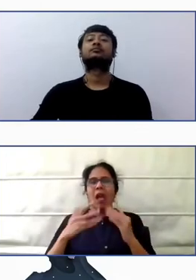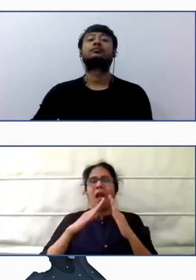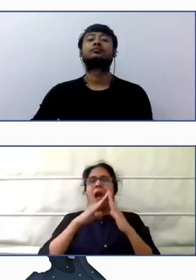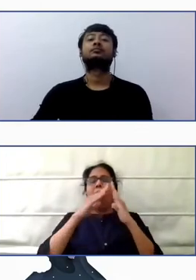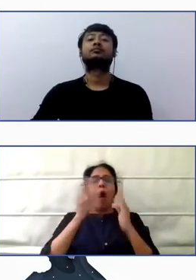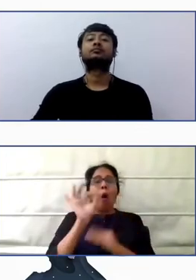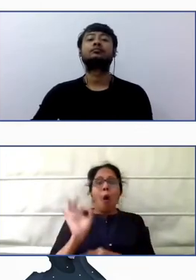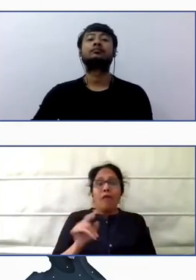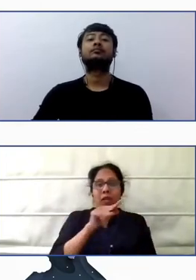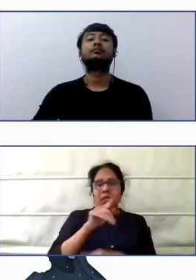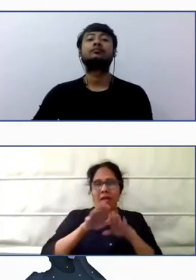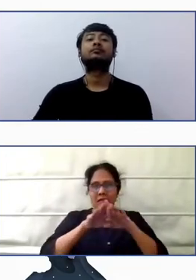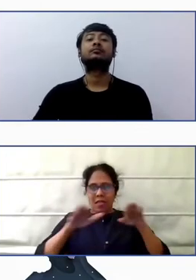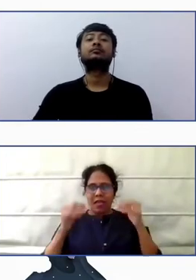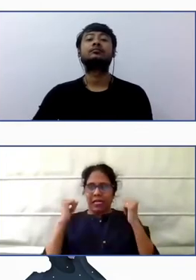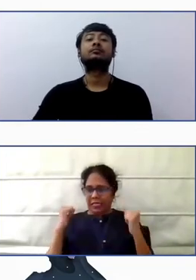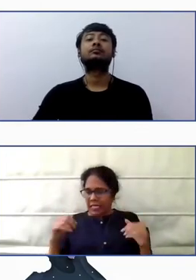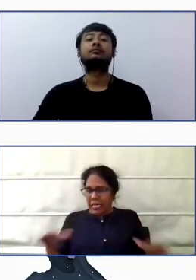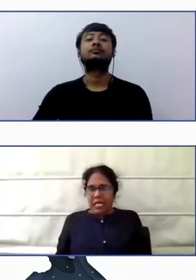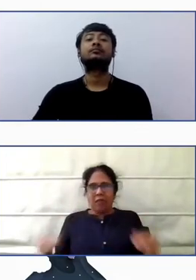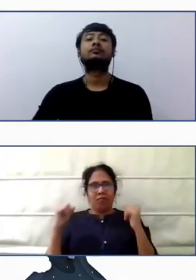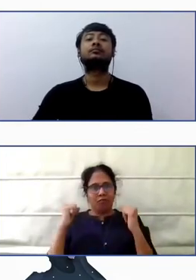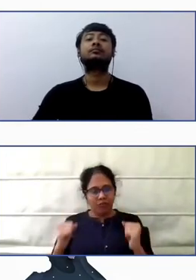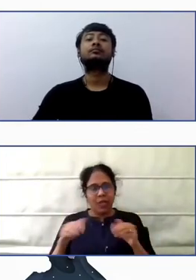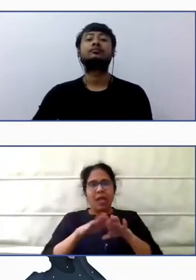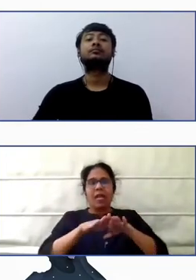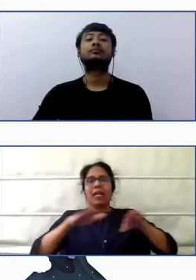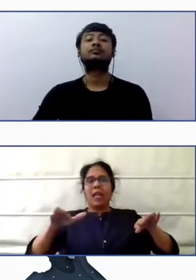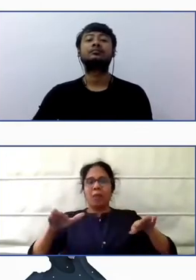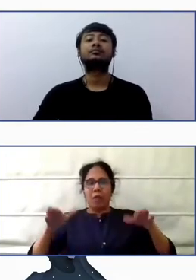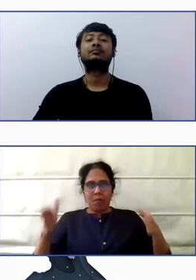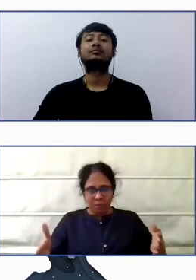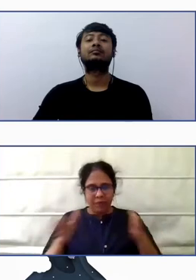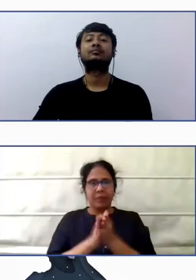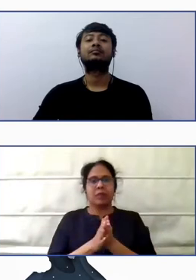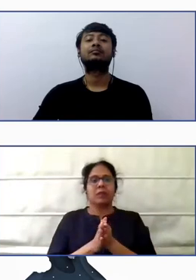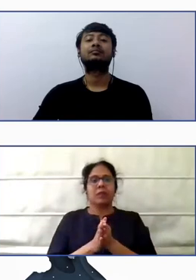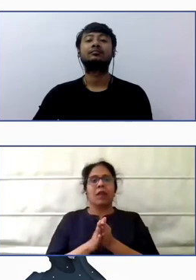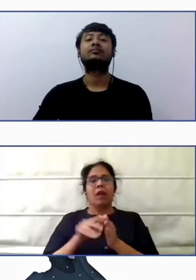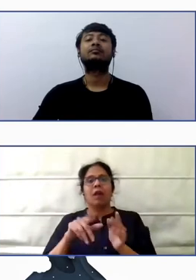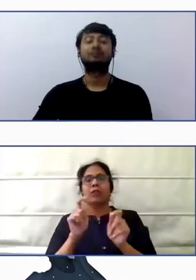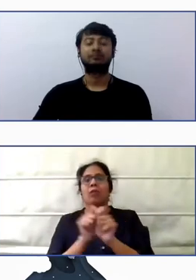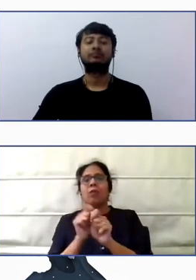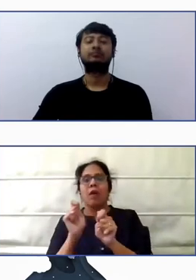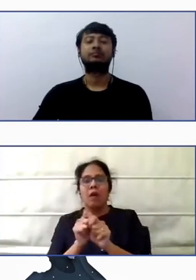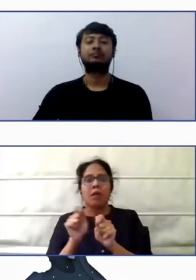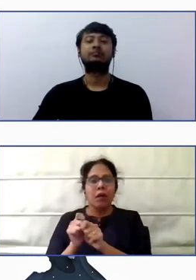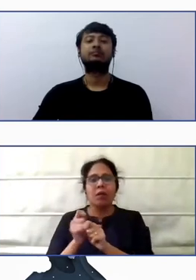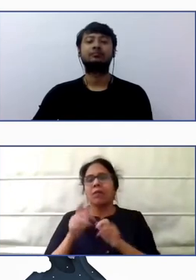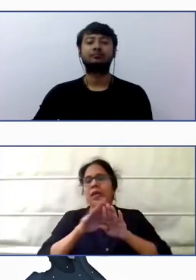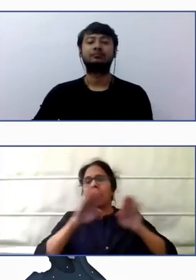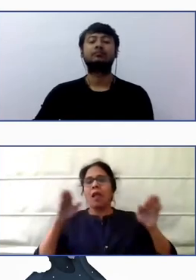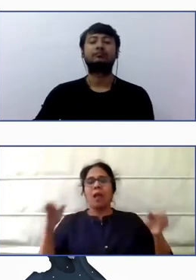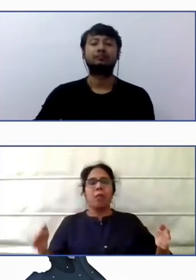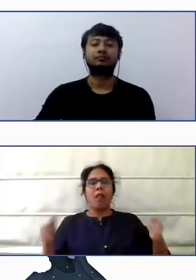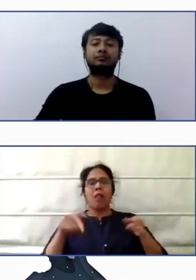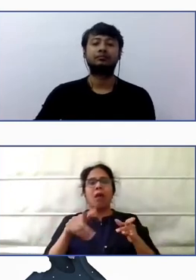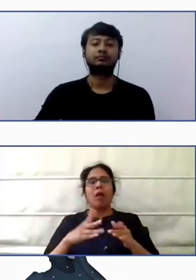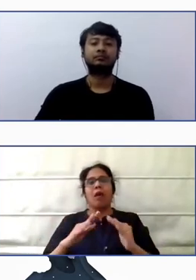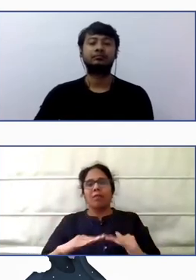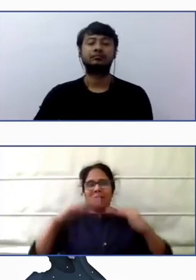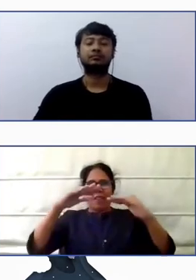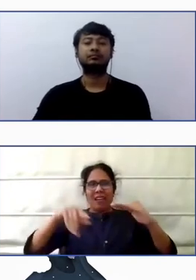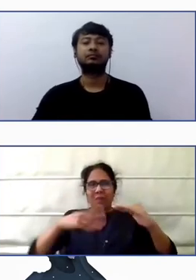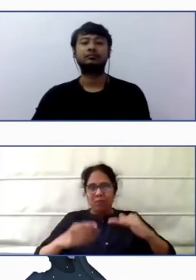office, like a proper chair and a proper table, which is like, you know, there are tables which come with height